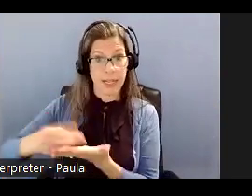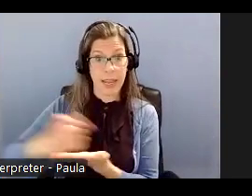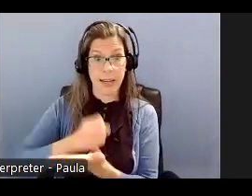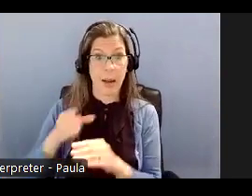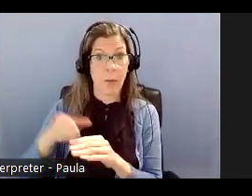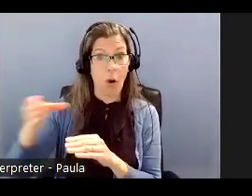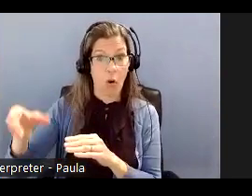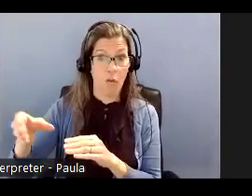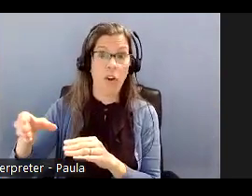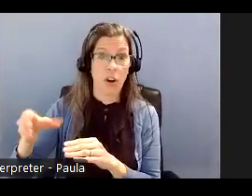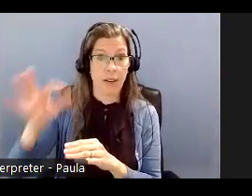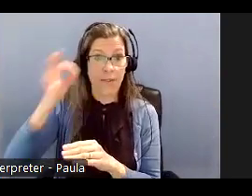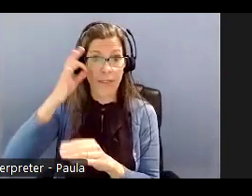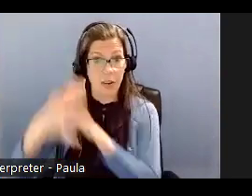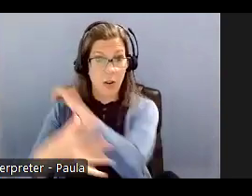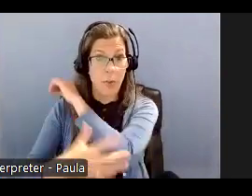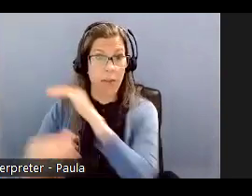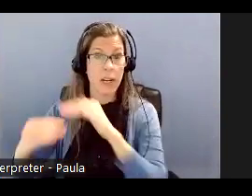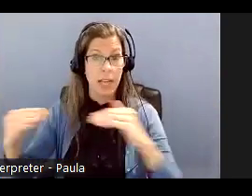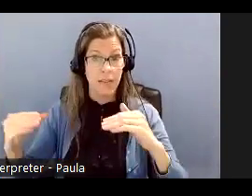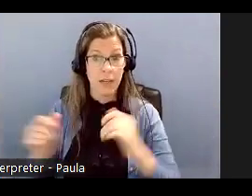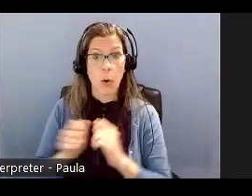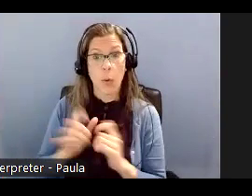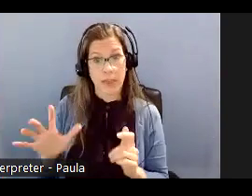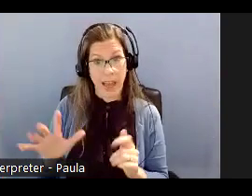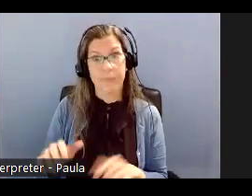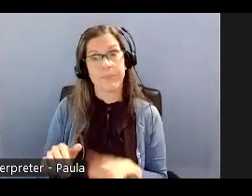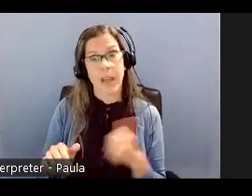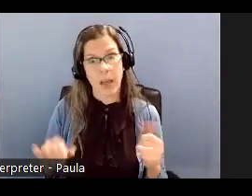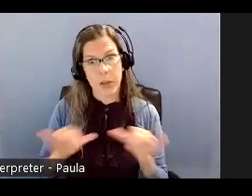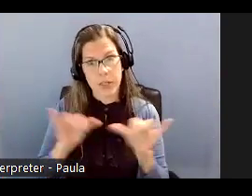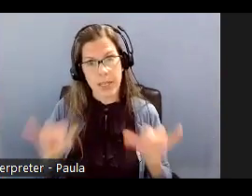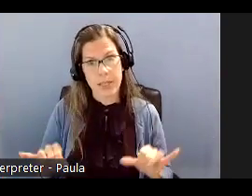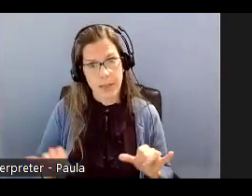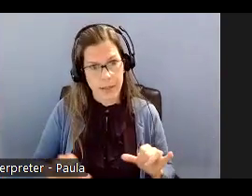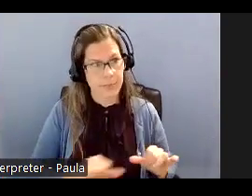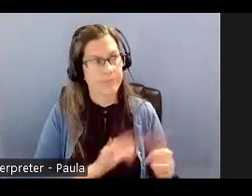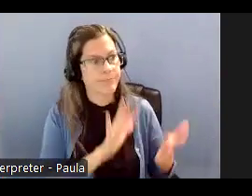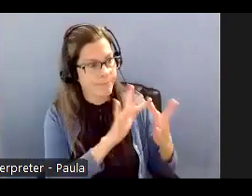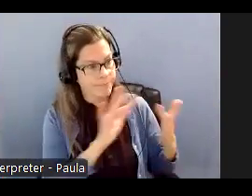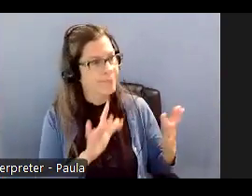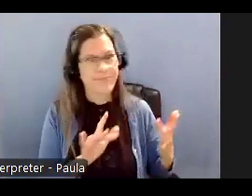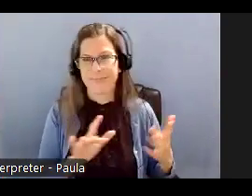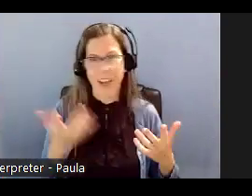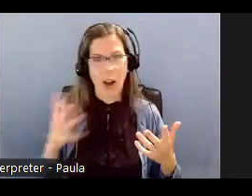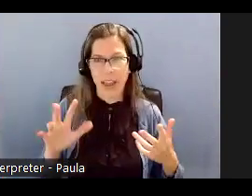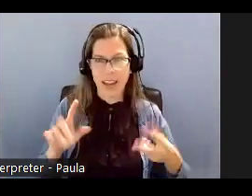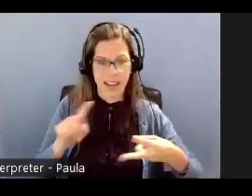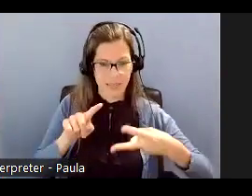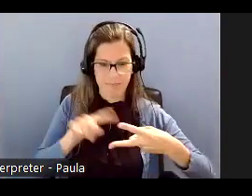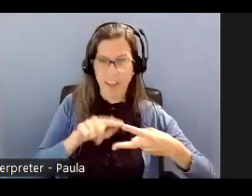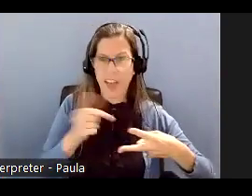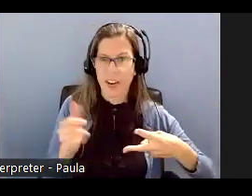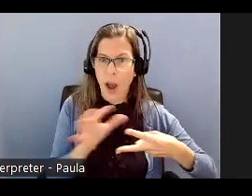over, without the need to have to go to another system and apply, and it gives them that option right there and then to